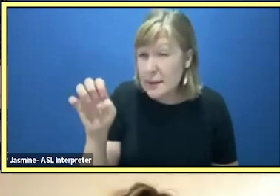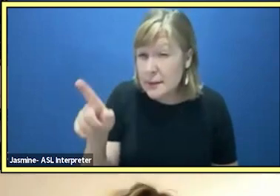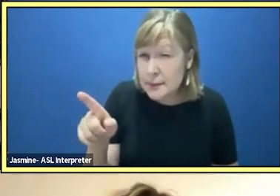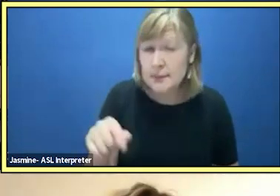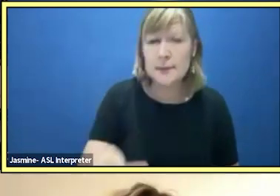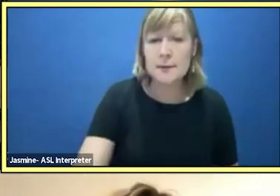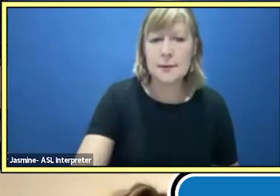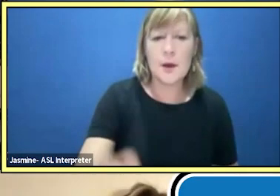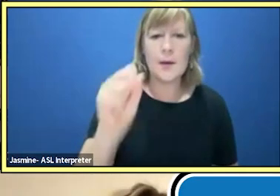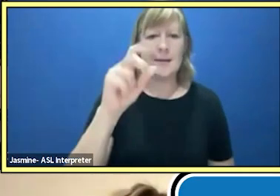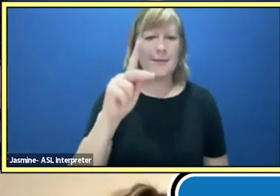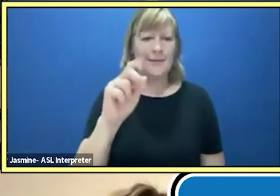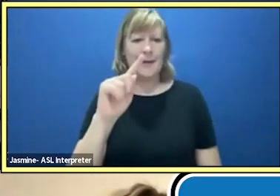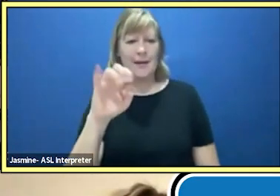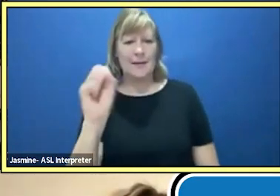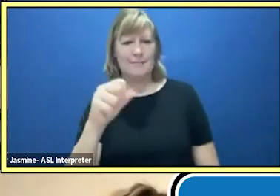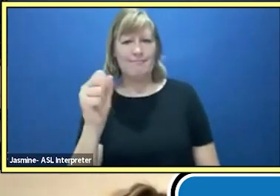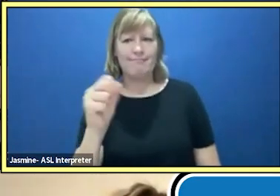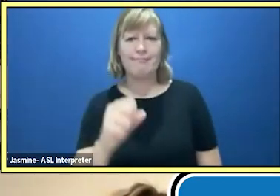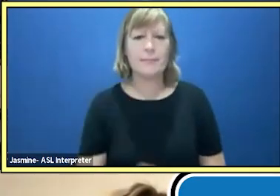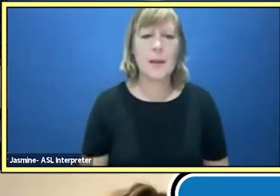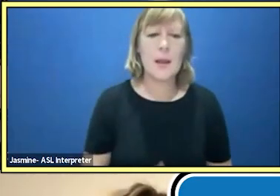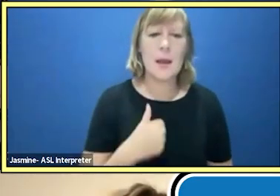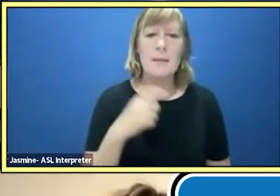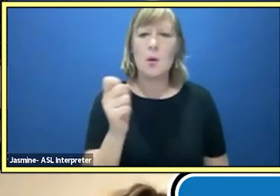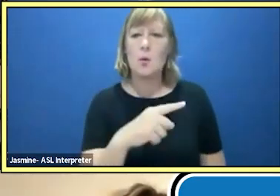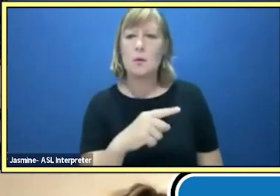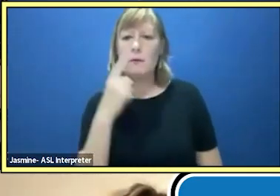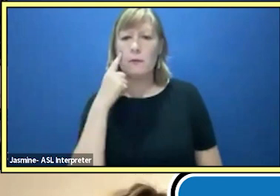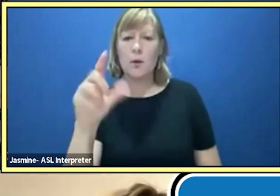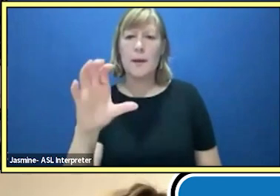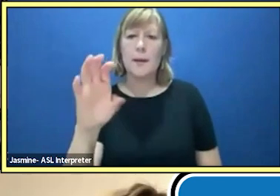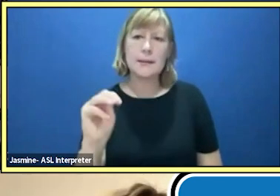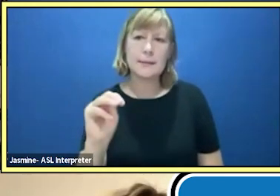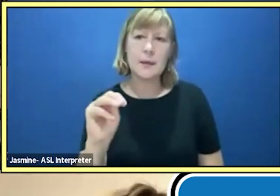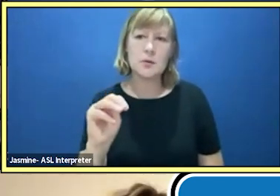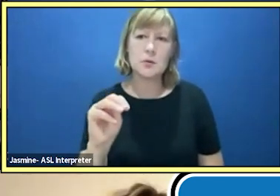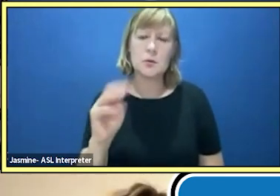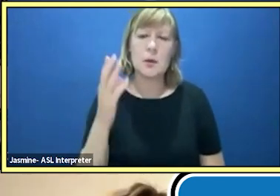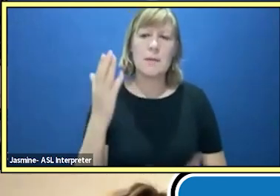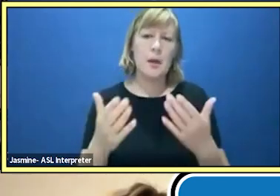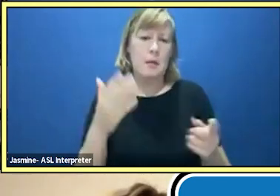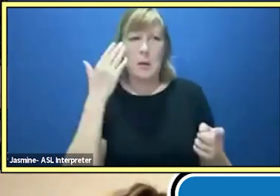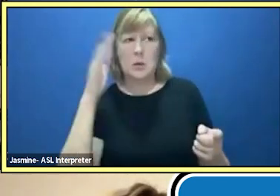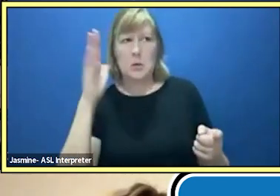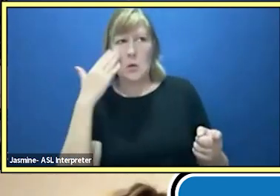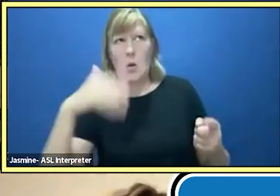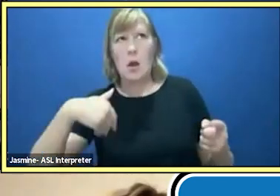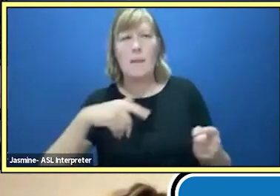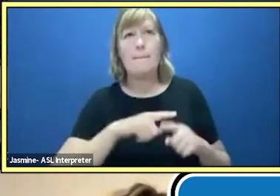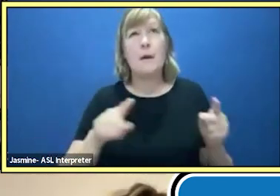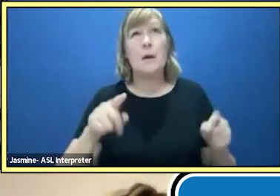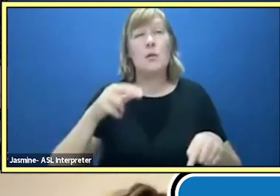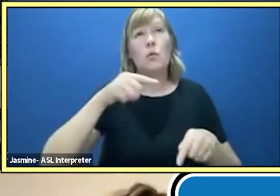It's Katie Sacco. So my question was just about for case managers. You might not have the answer yet. Are those referrals going to be made